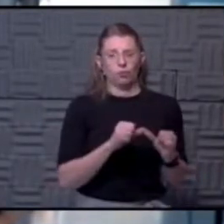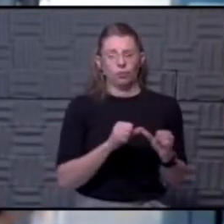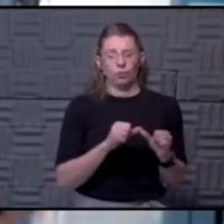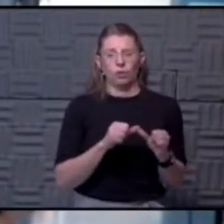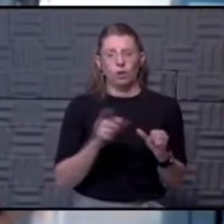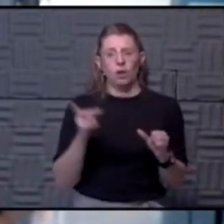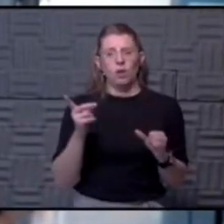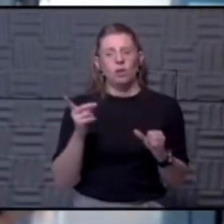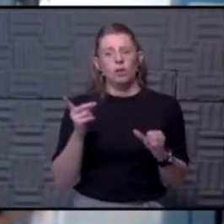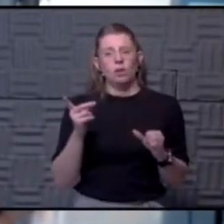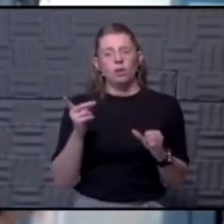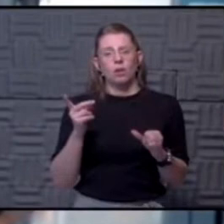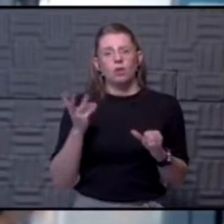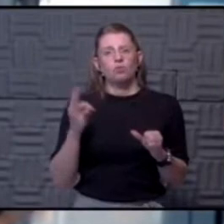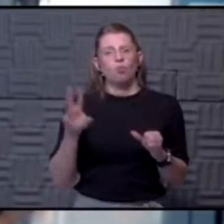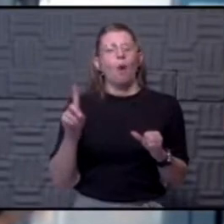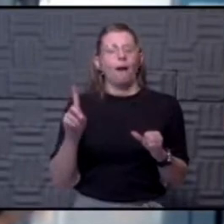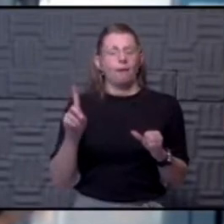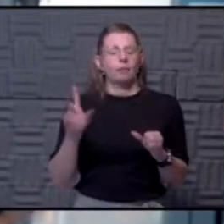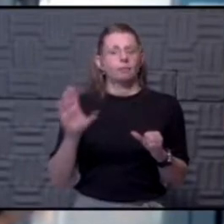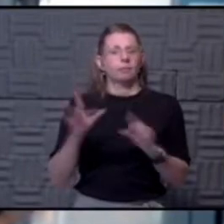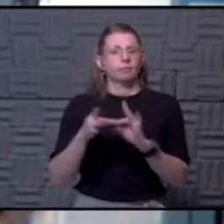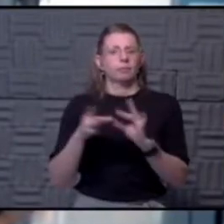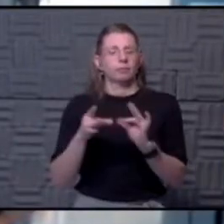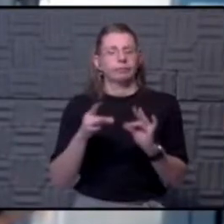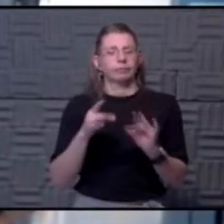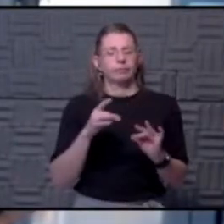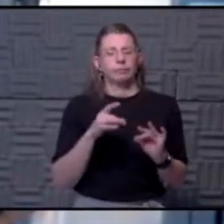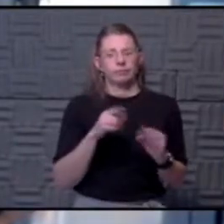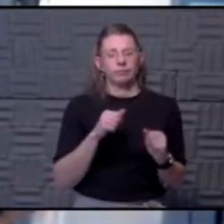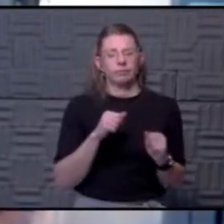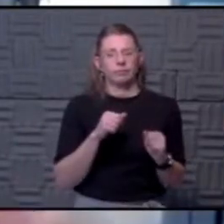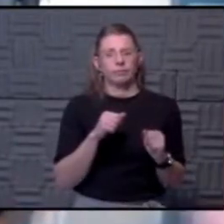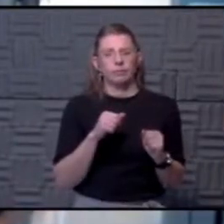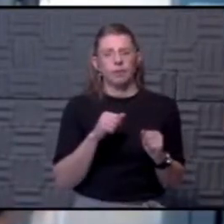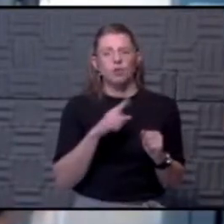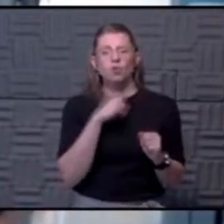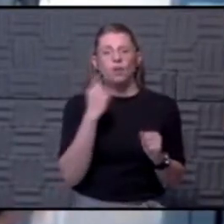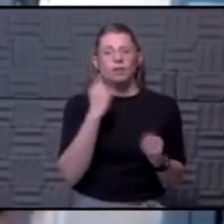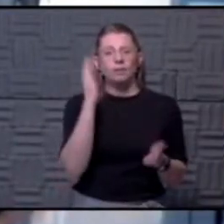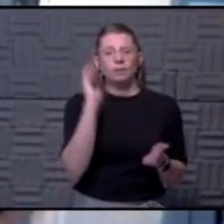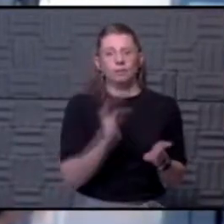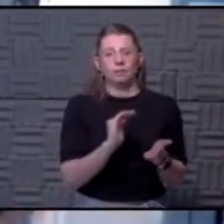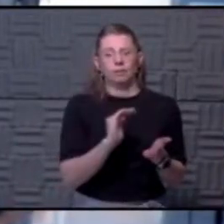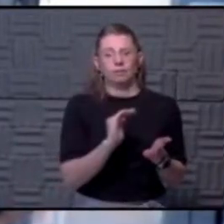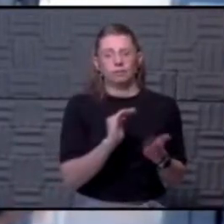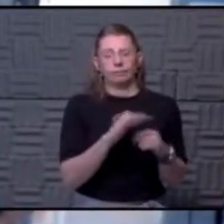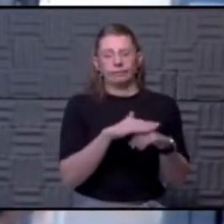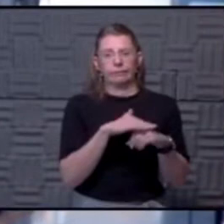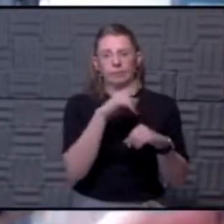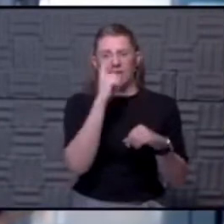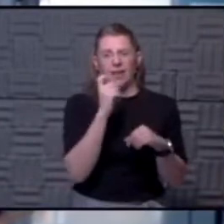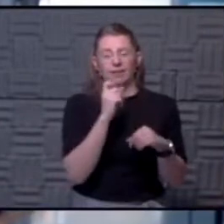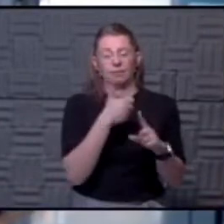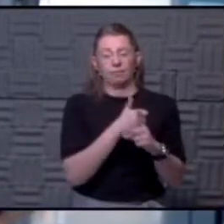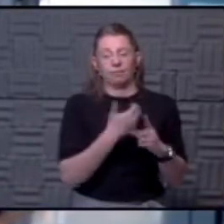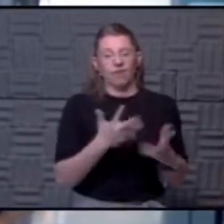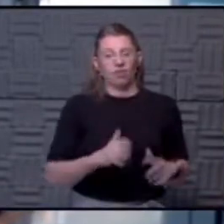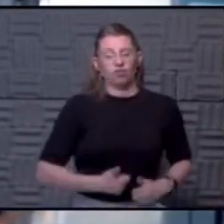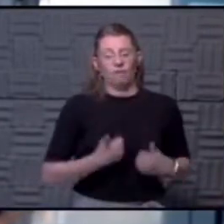Weil's point earlier, evidence shows that are minimally greater risk because of that variable. If I